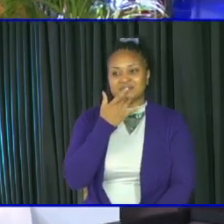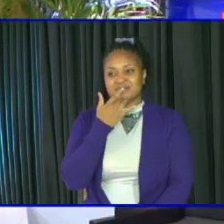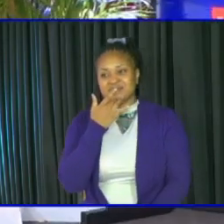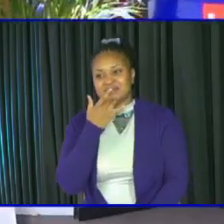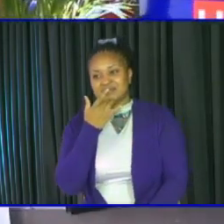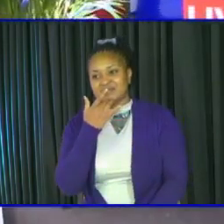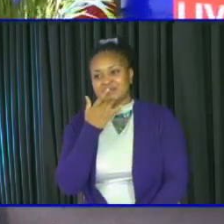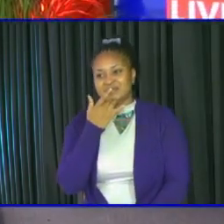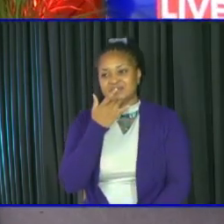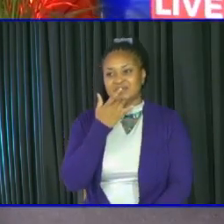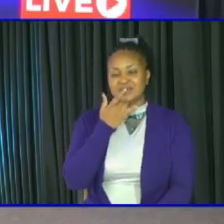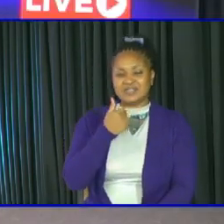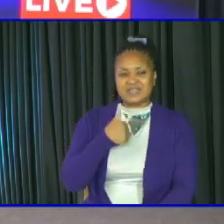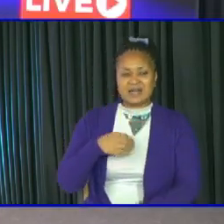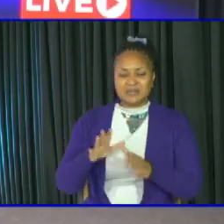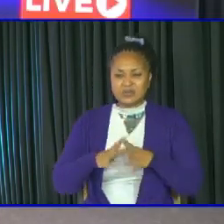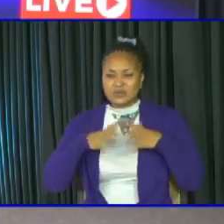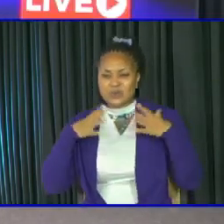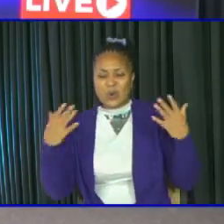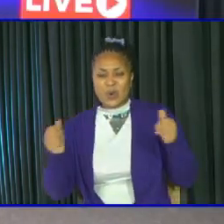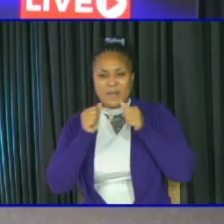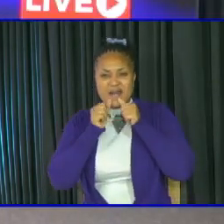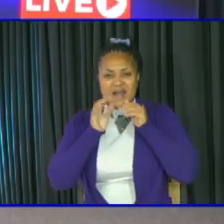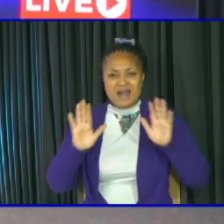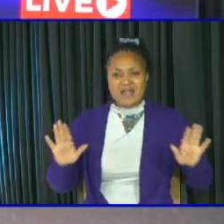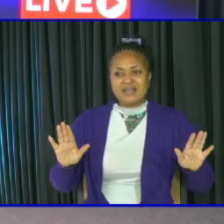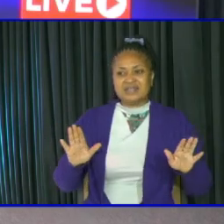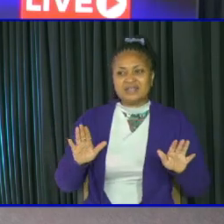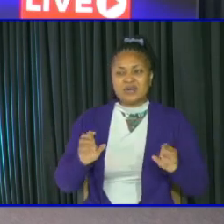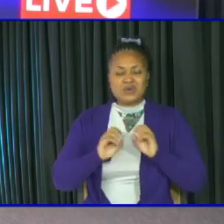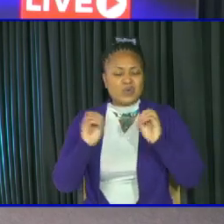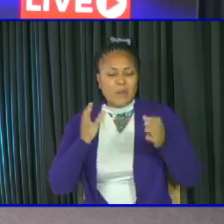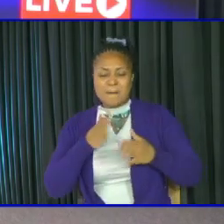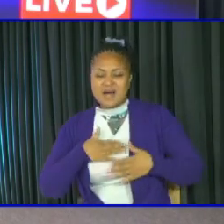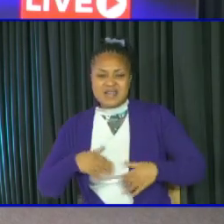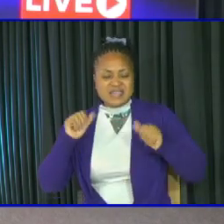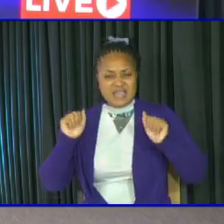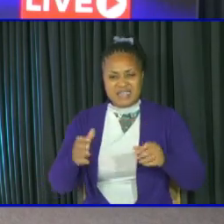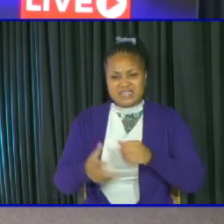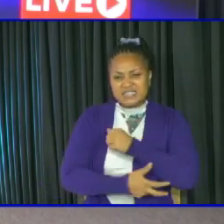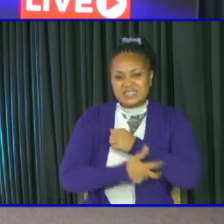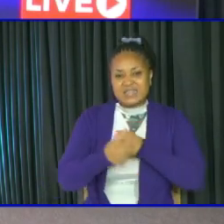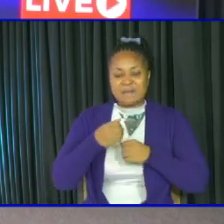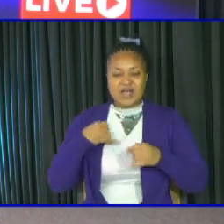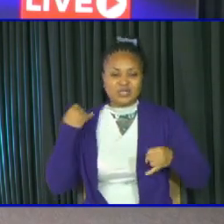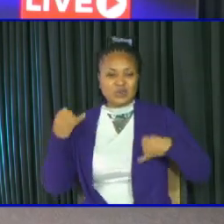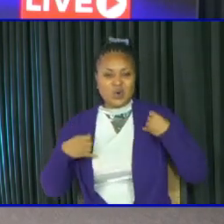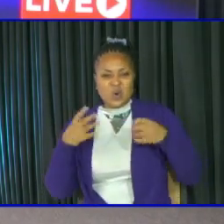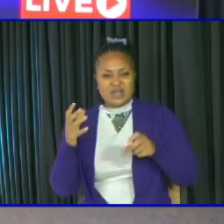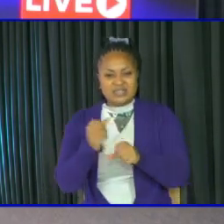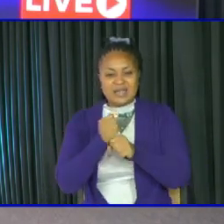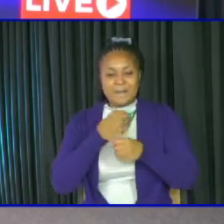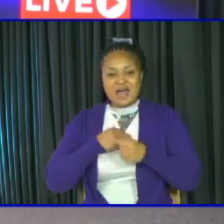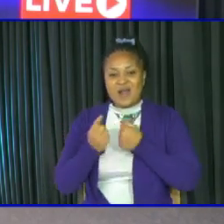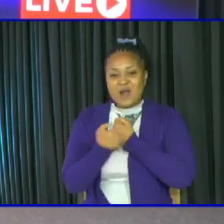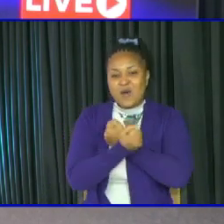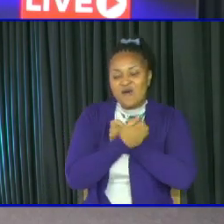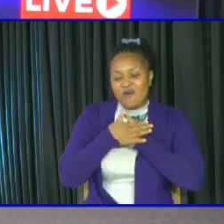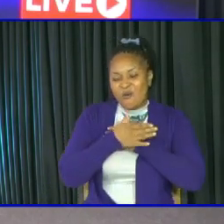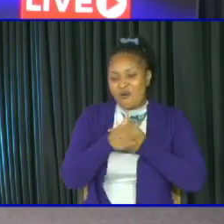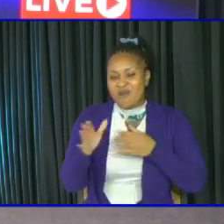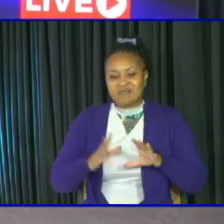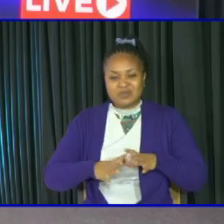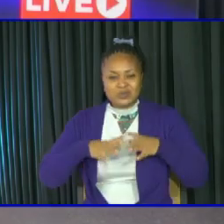favored. I'm so blessed, nobody can steal my joy or take my love away. I'm